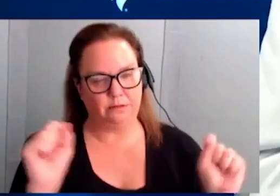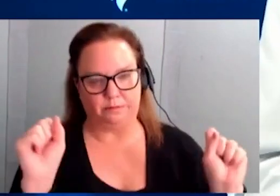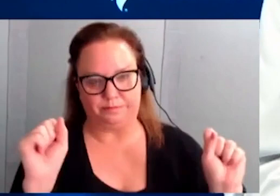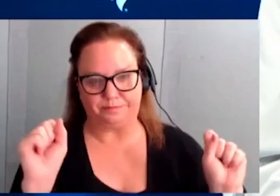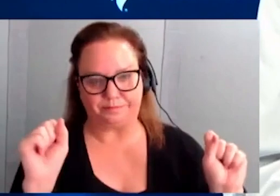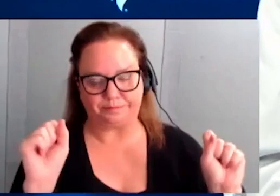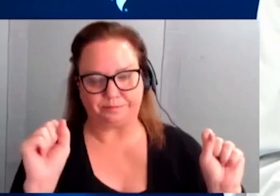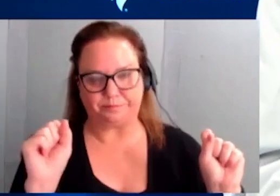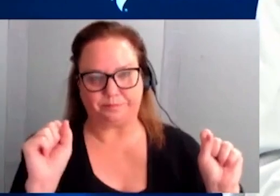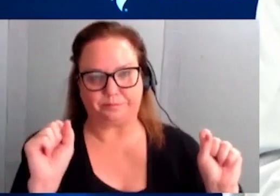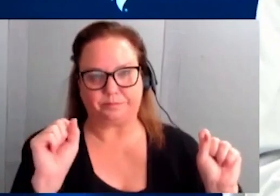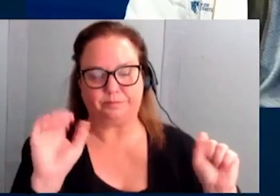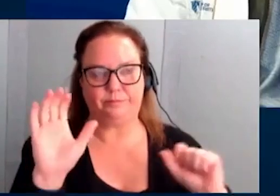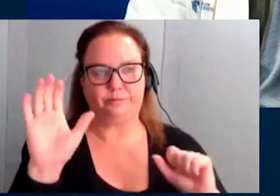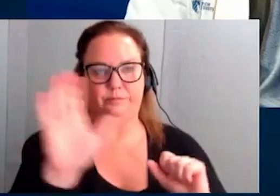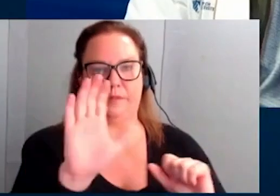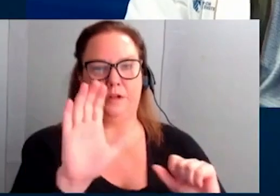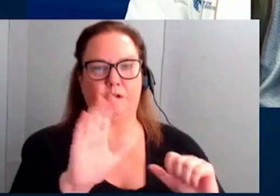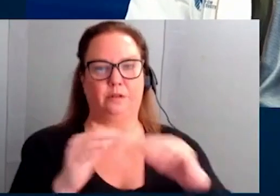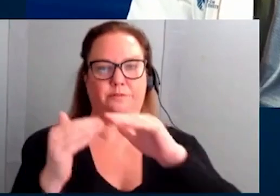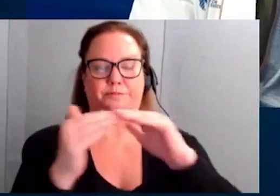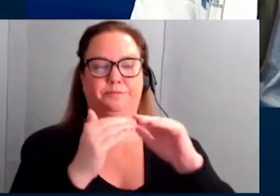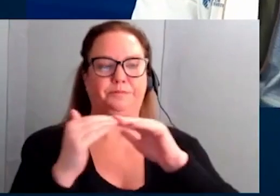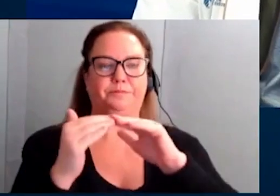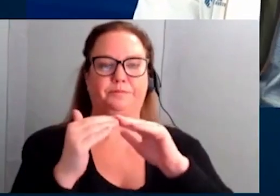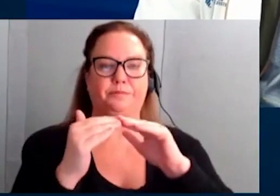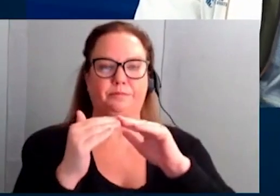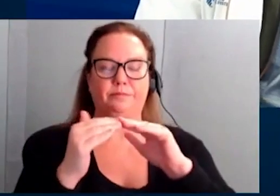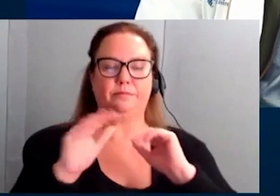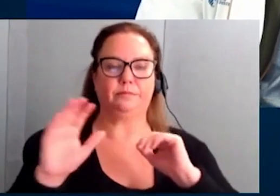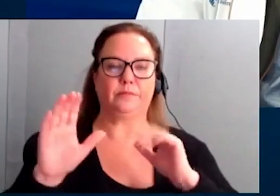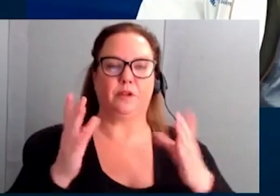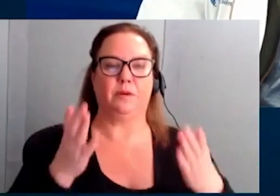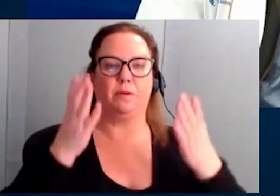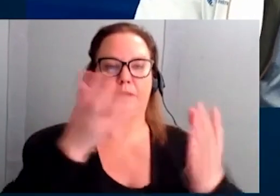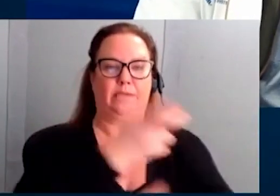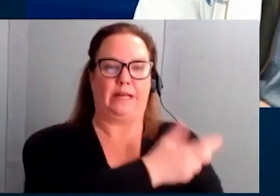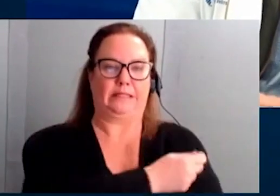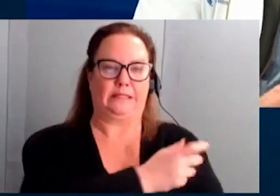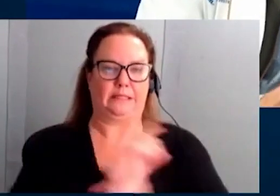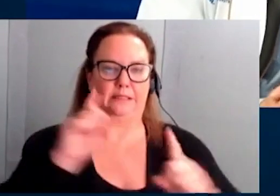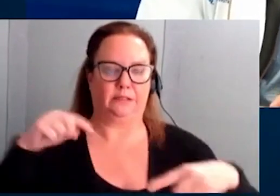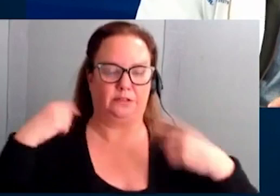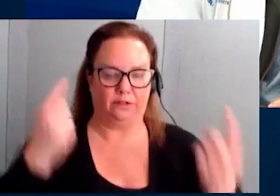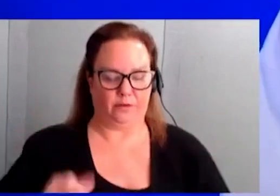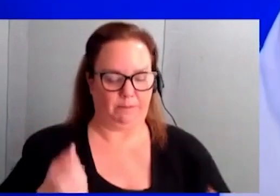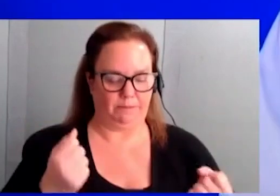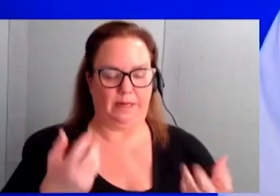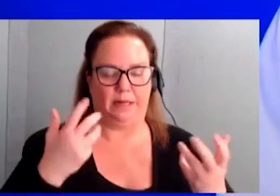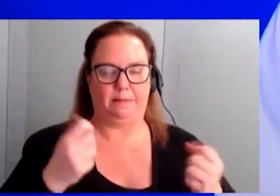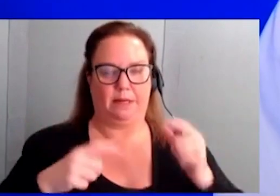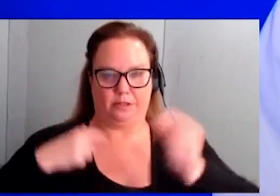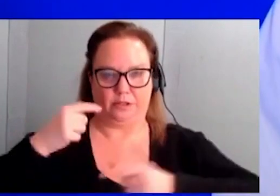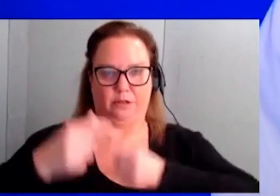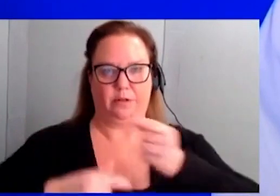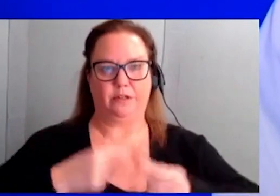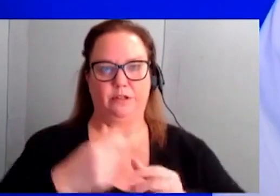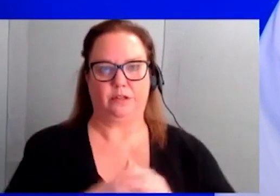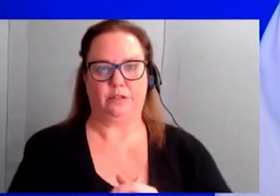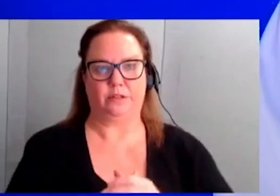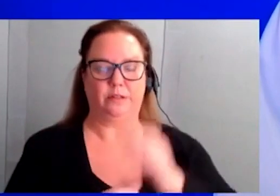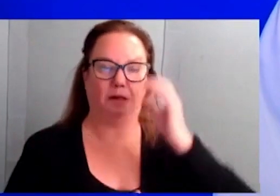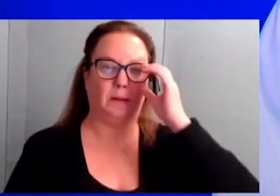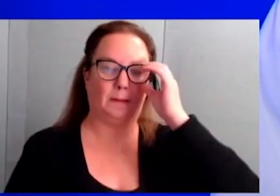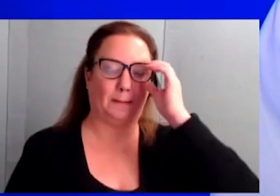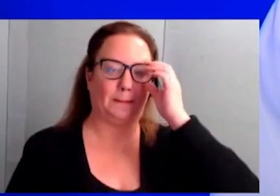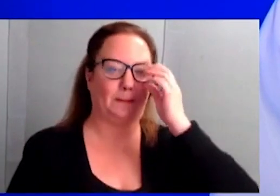and your colleagues and your profession of infectious disease, you've been recommending vaccinations for generations. Yeah, again, I think when you talk